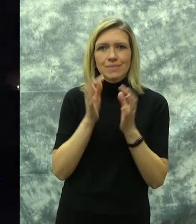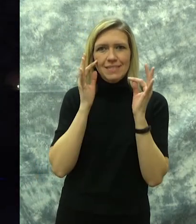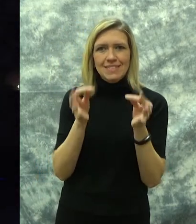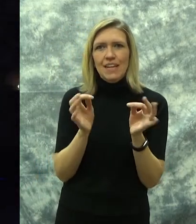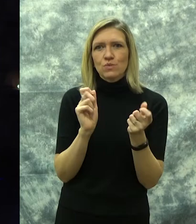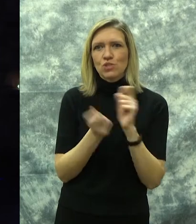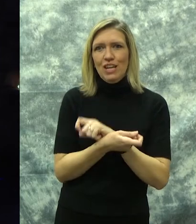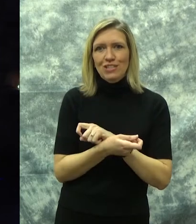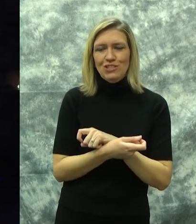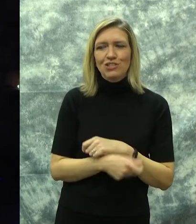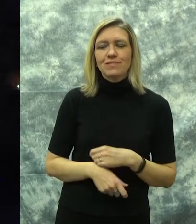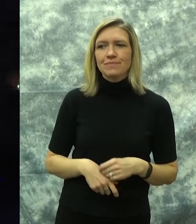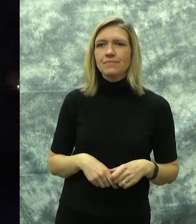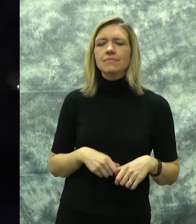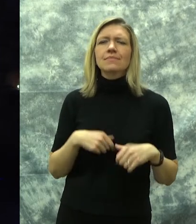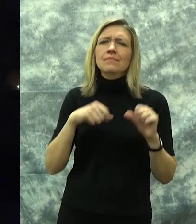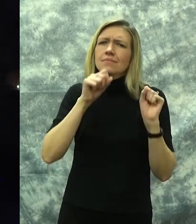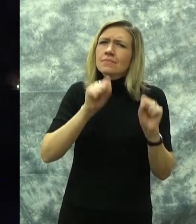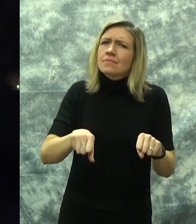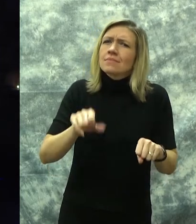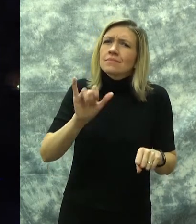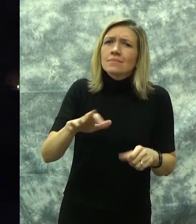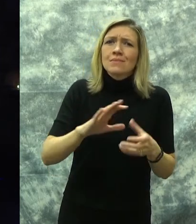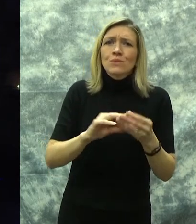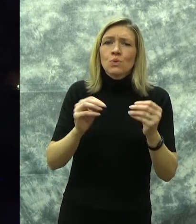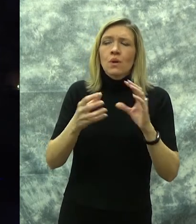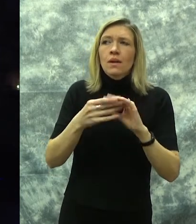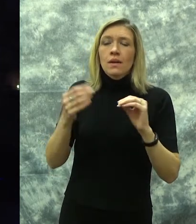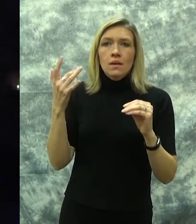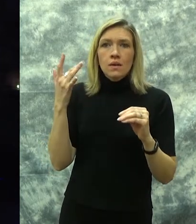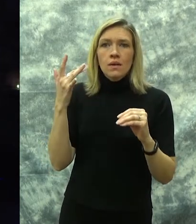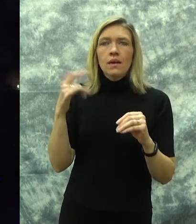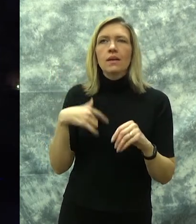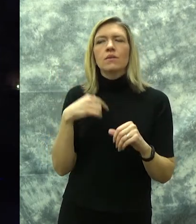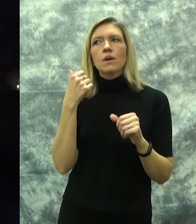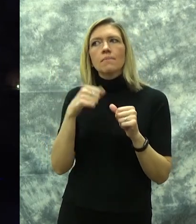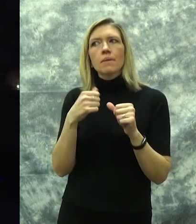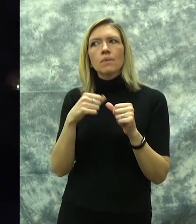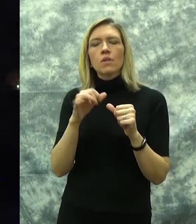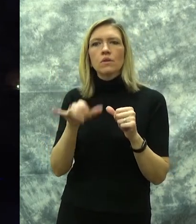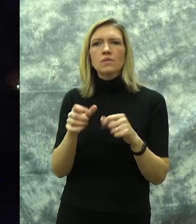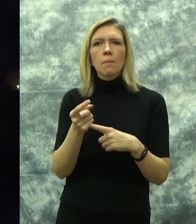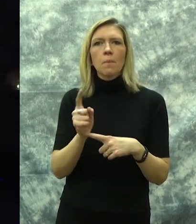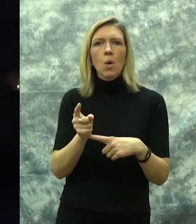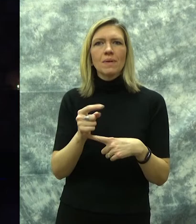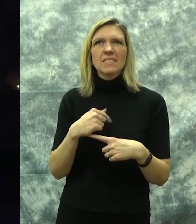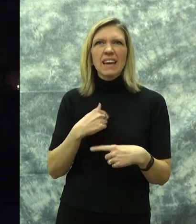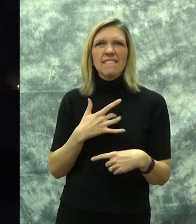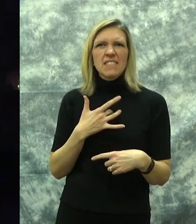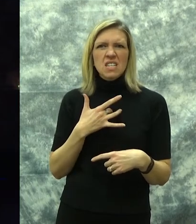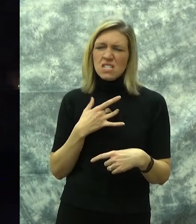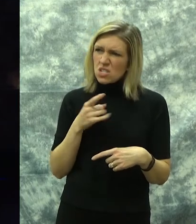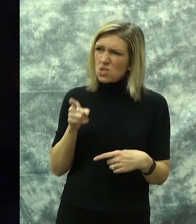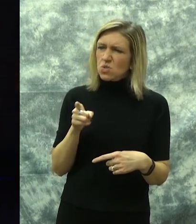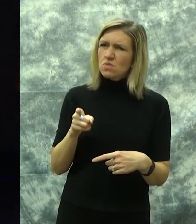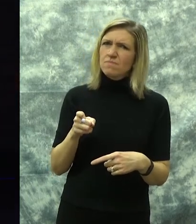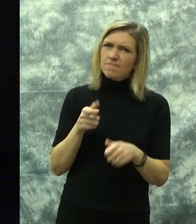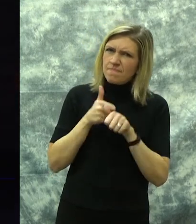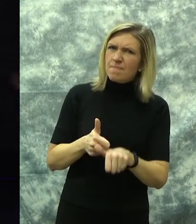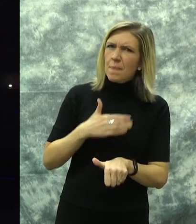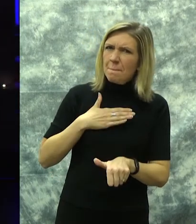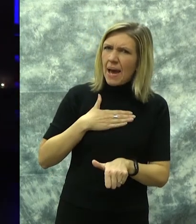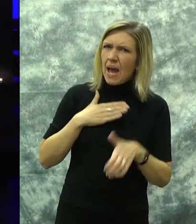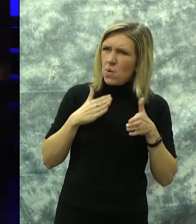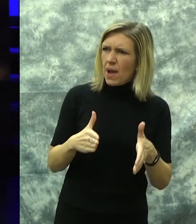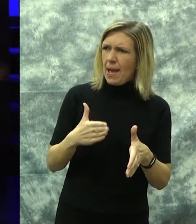I love this story because it reminds me of those moments that I get so, oh, you do it my way. No, you do it my way. I